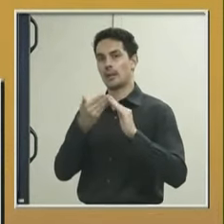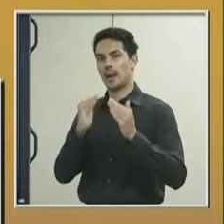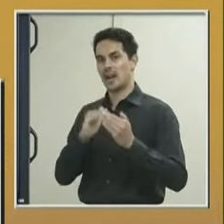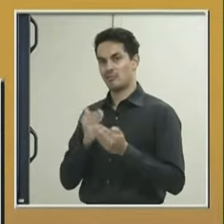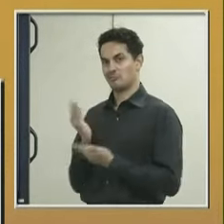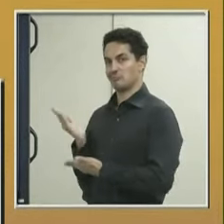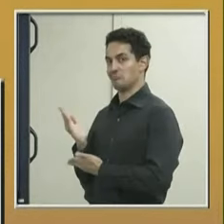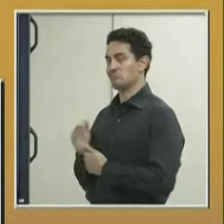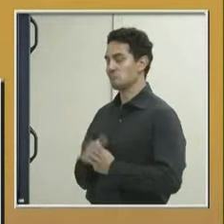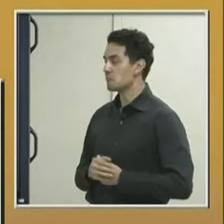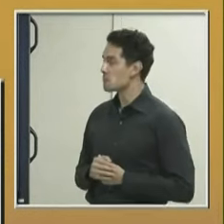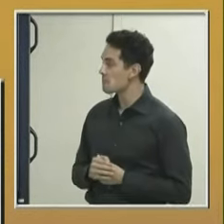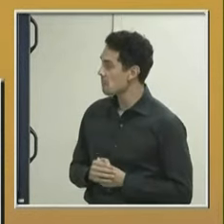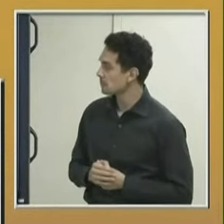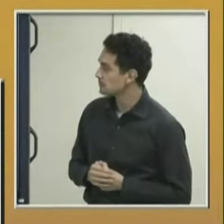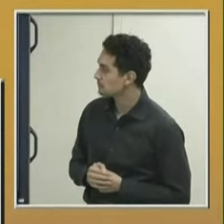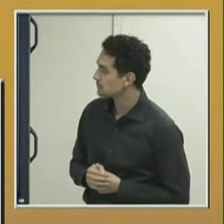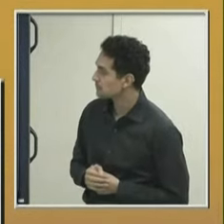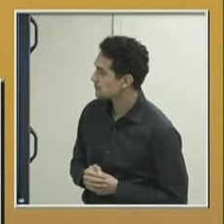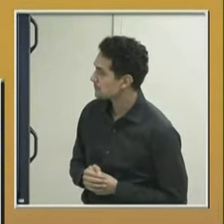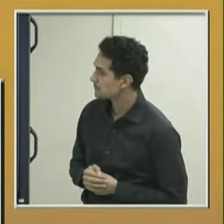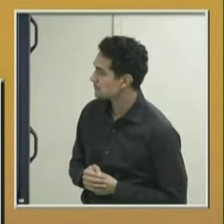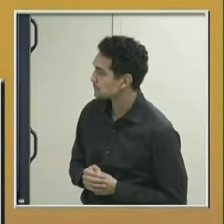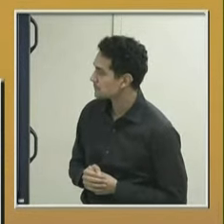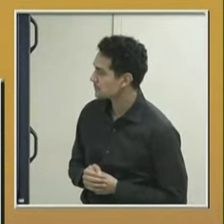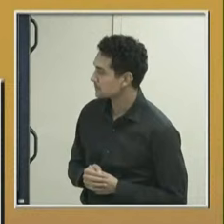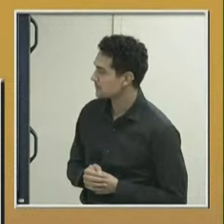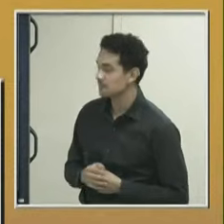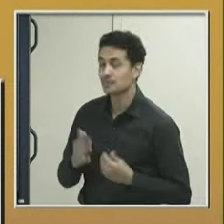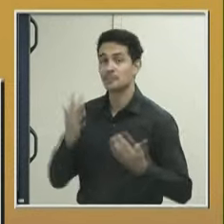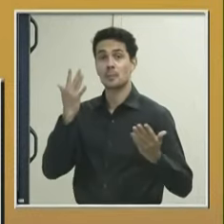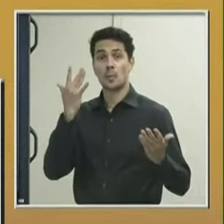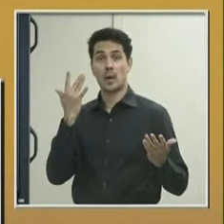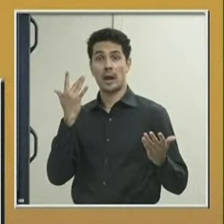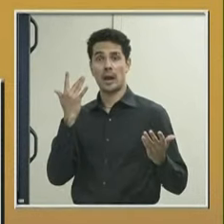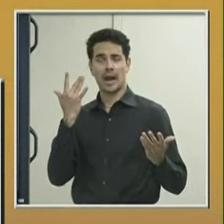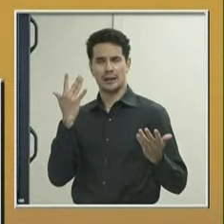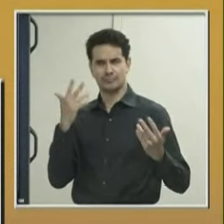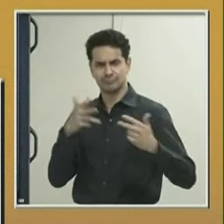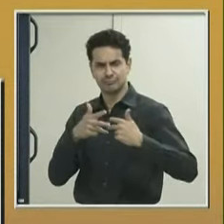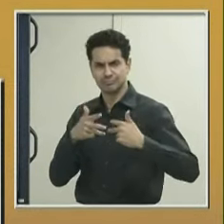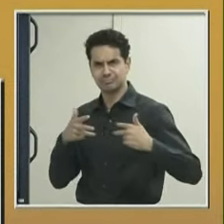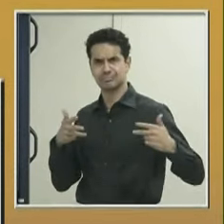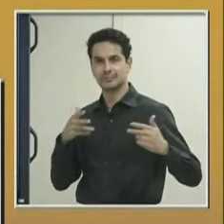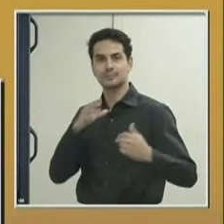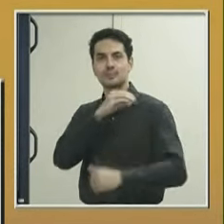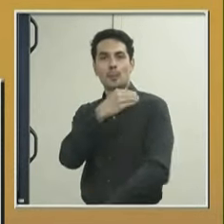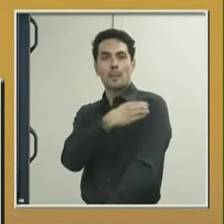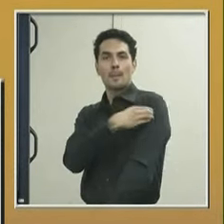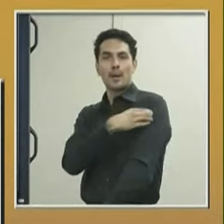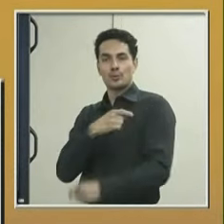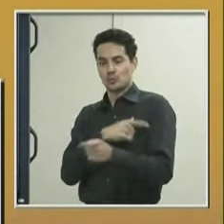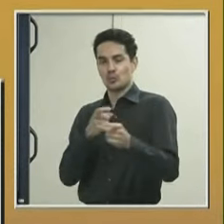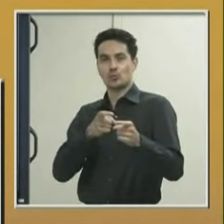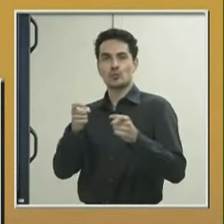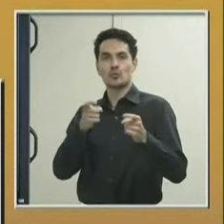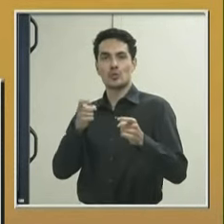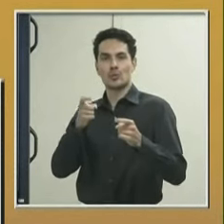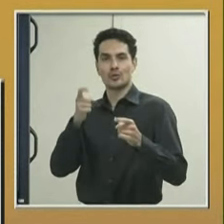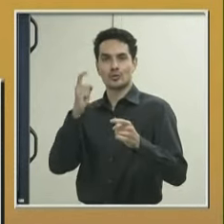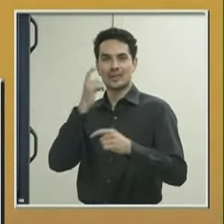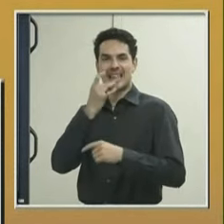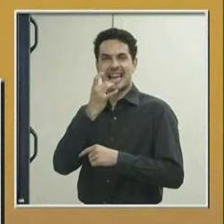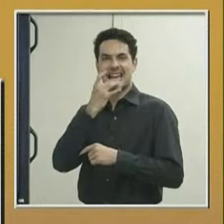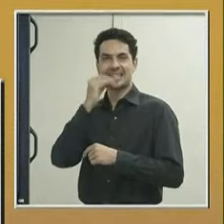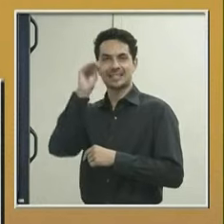And the reason for that is because there was no power to control the traffic signals.